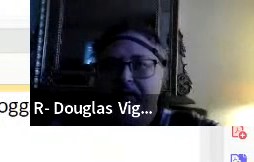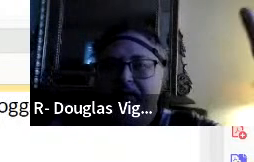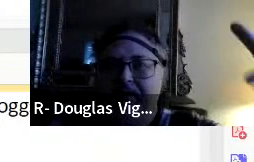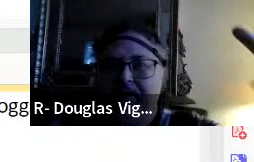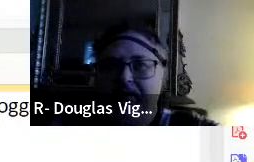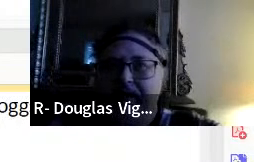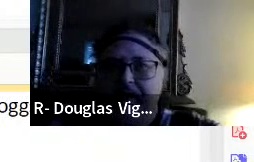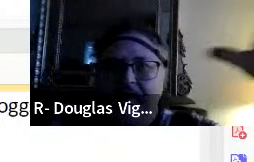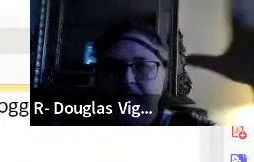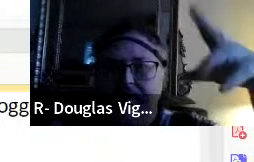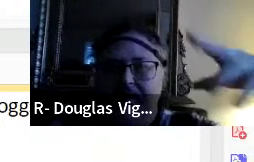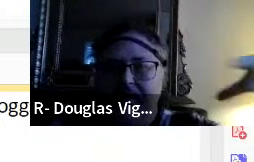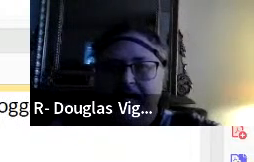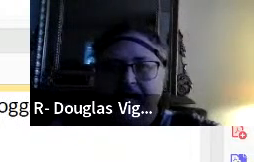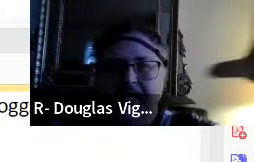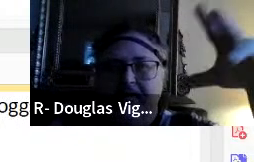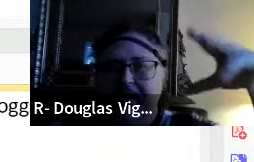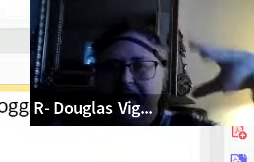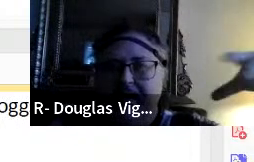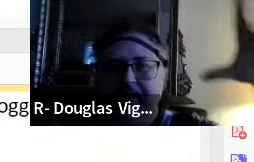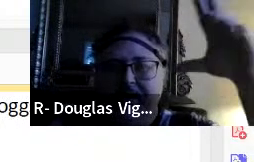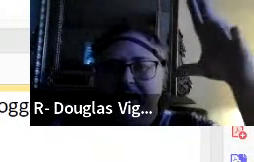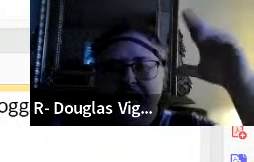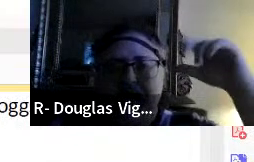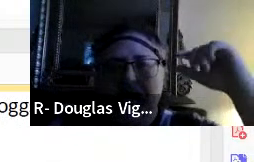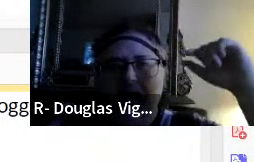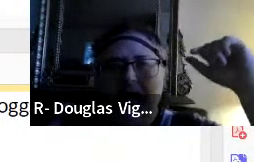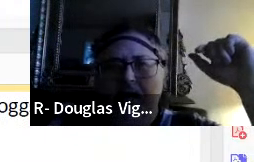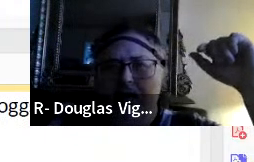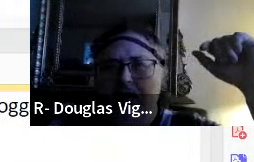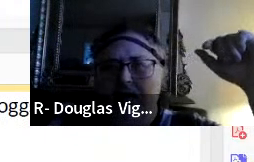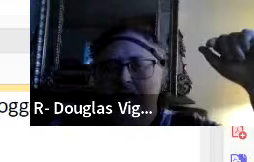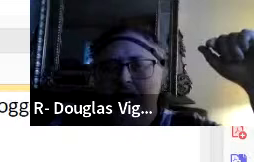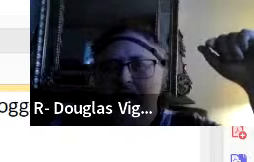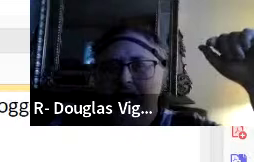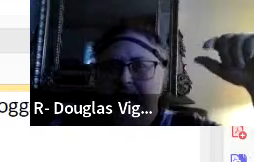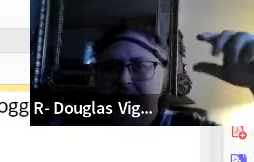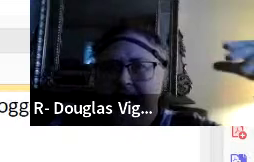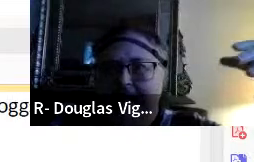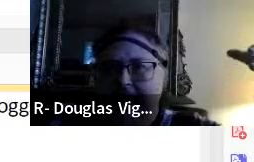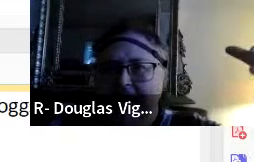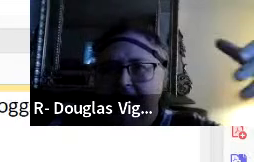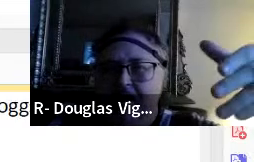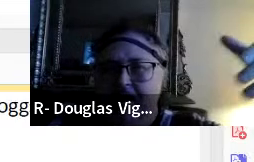built, their station around that area. I was